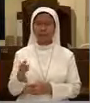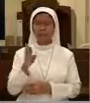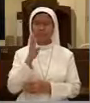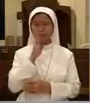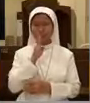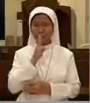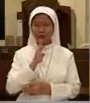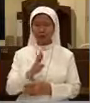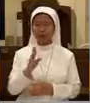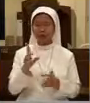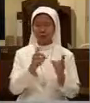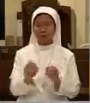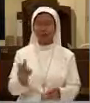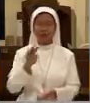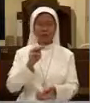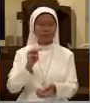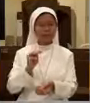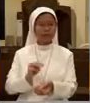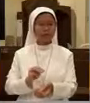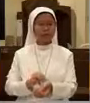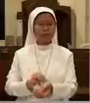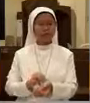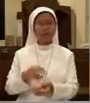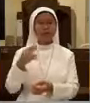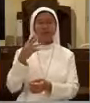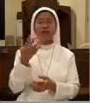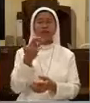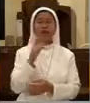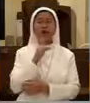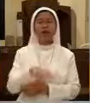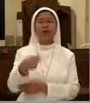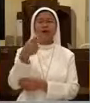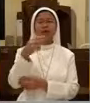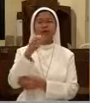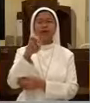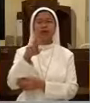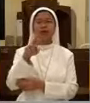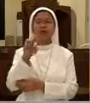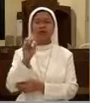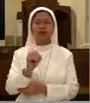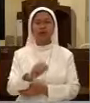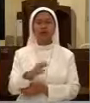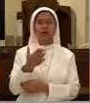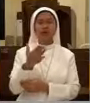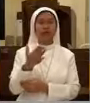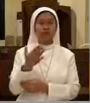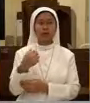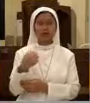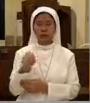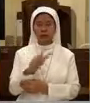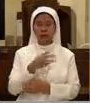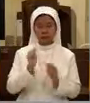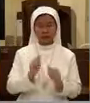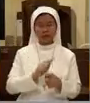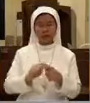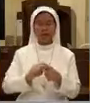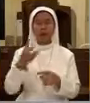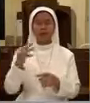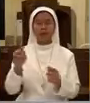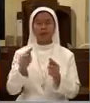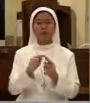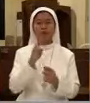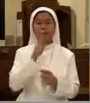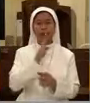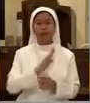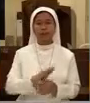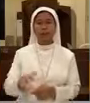medical heroism at this time, but we, I think, could train them to be missionaries of God's